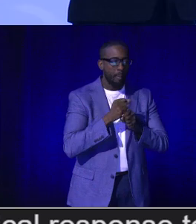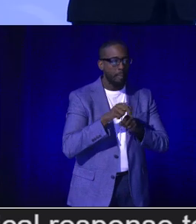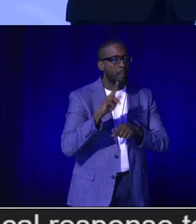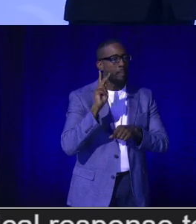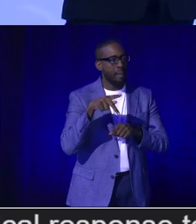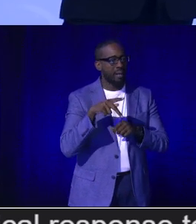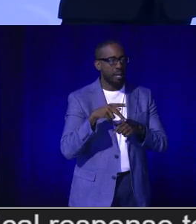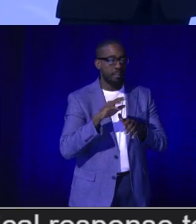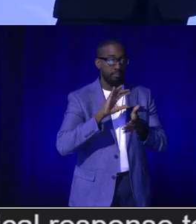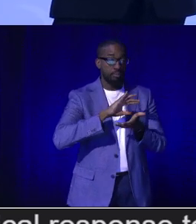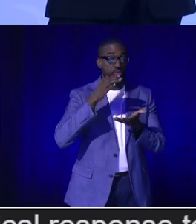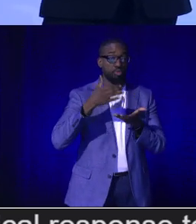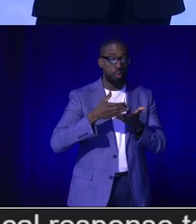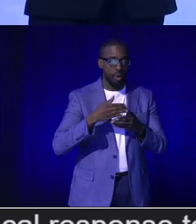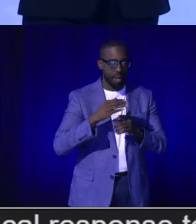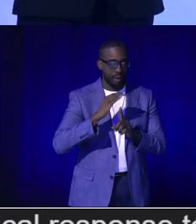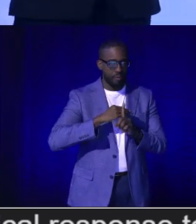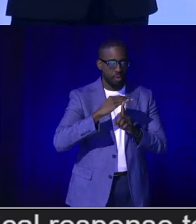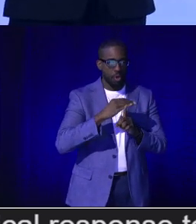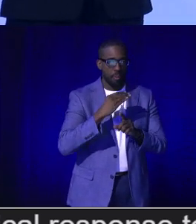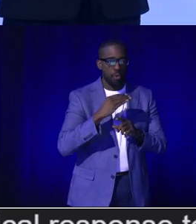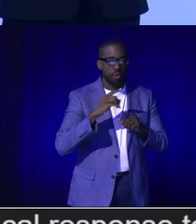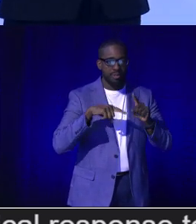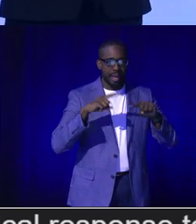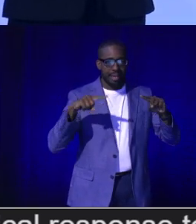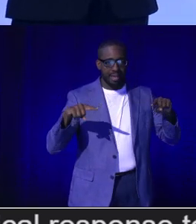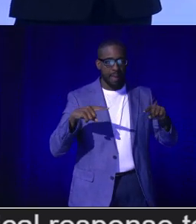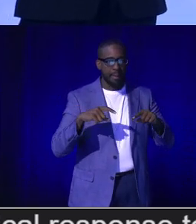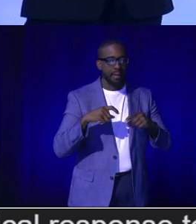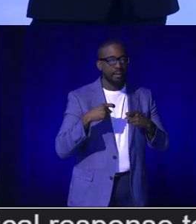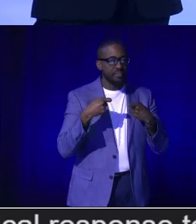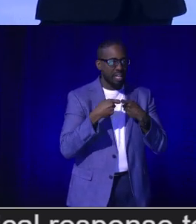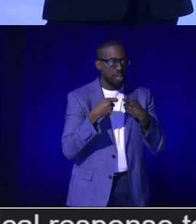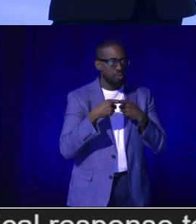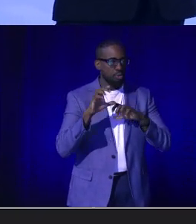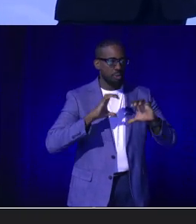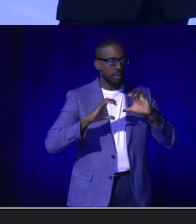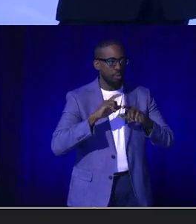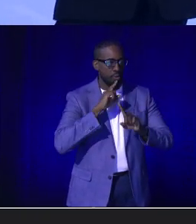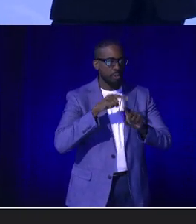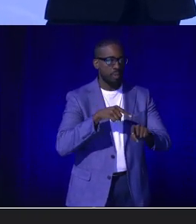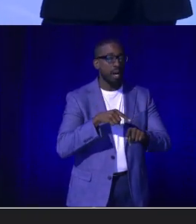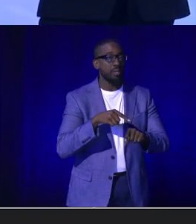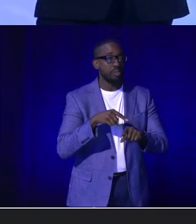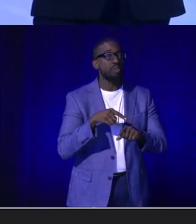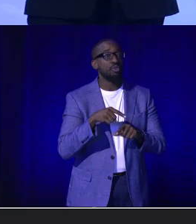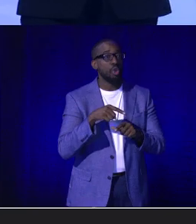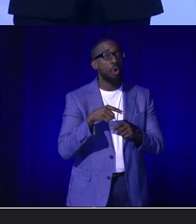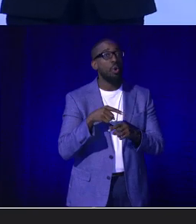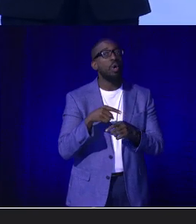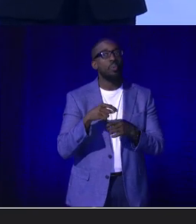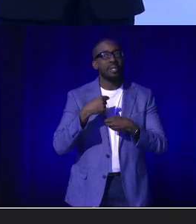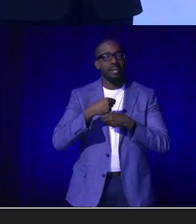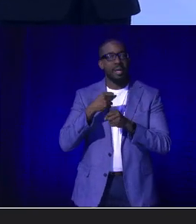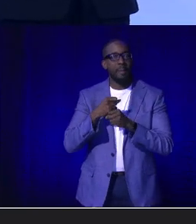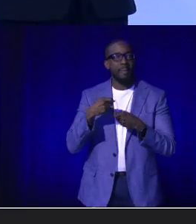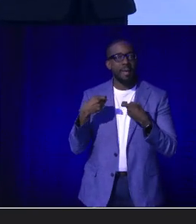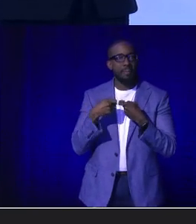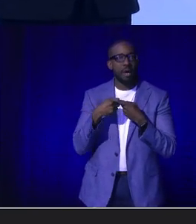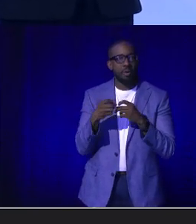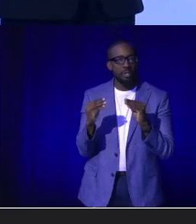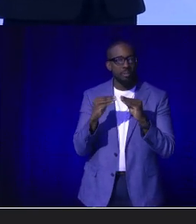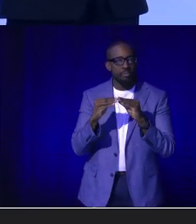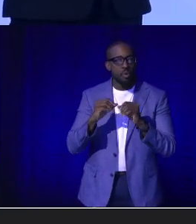can carefully select electrolyte components to make batteries that are more resilient to thermal gradients and their thermal